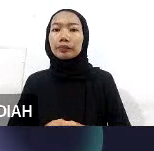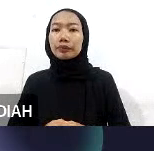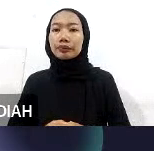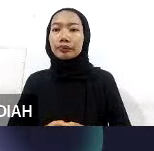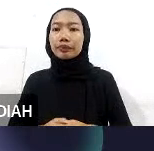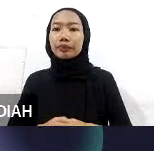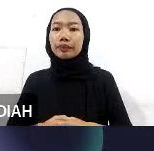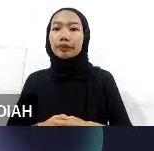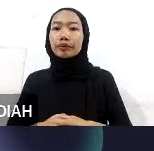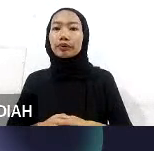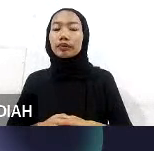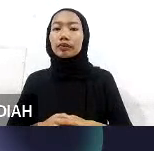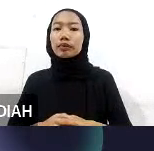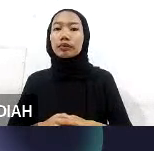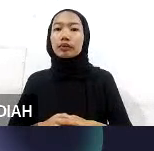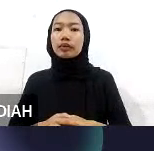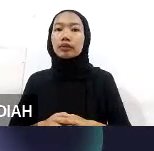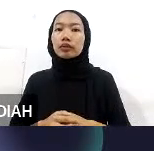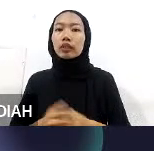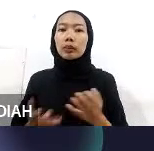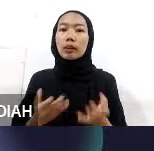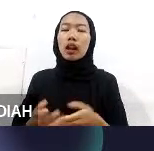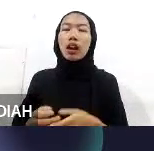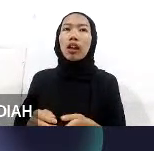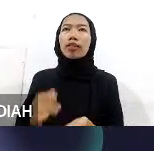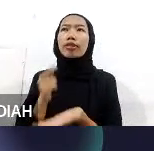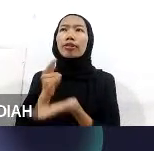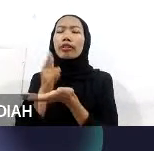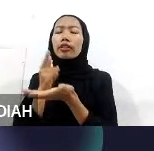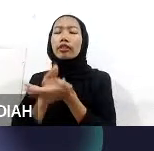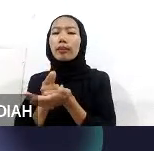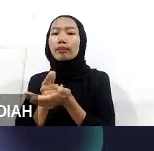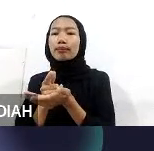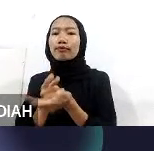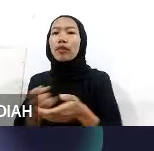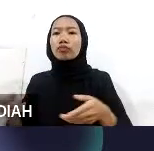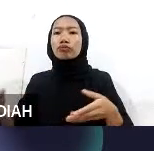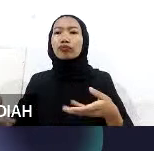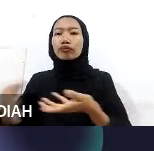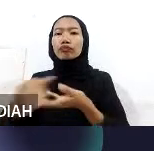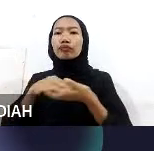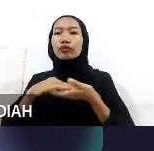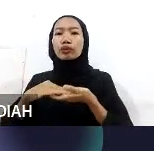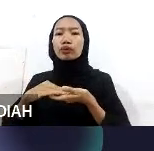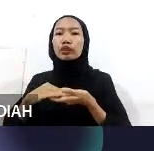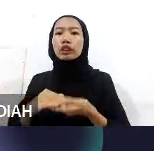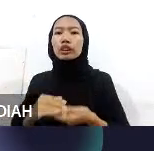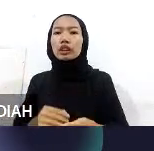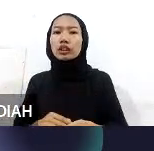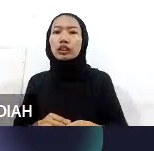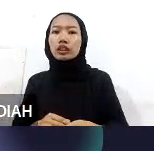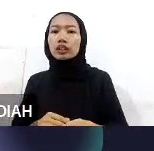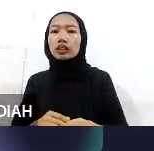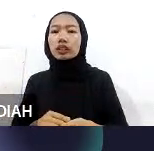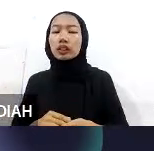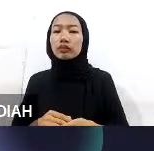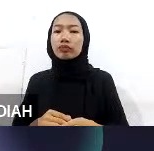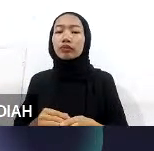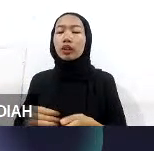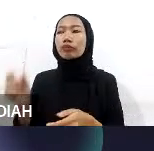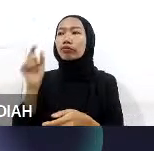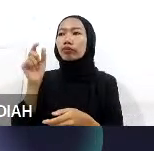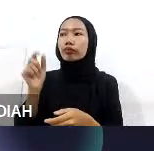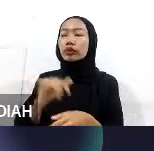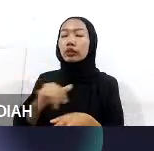is who is fighting now. We together